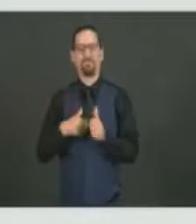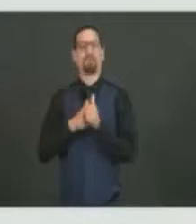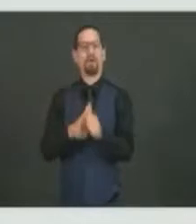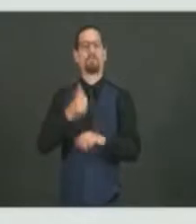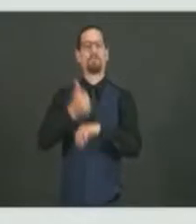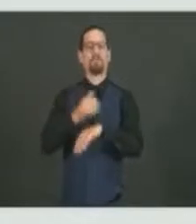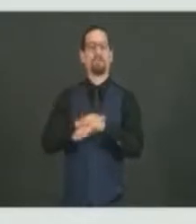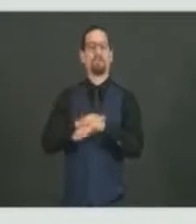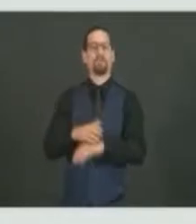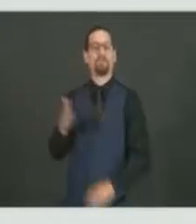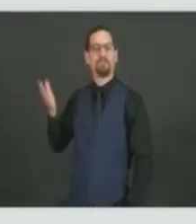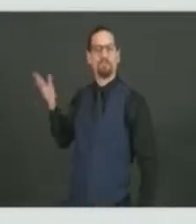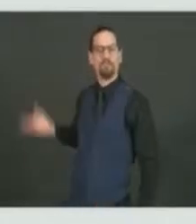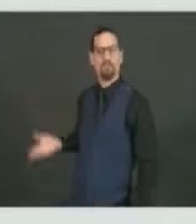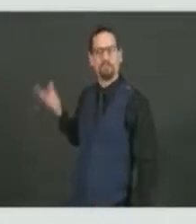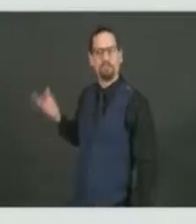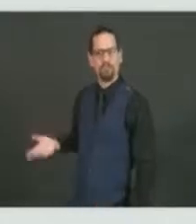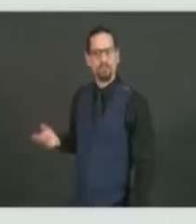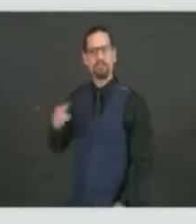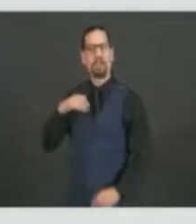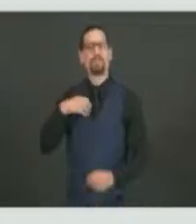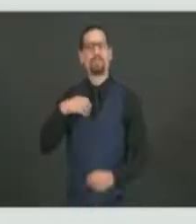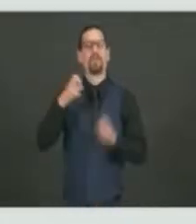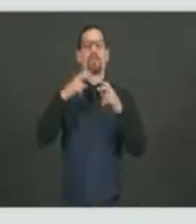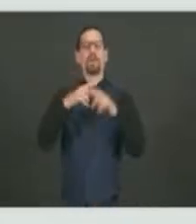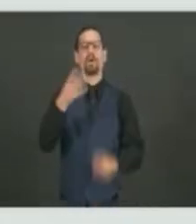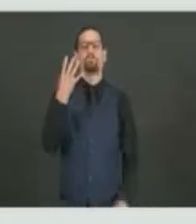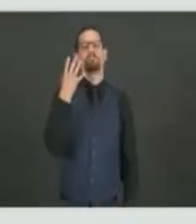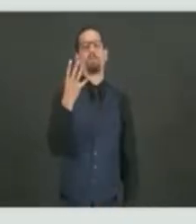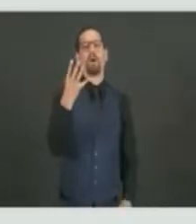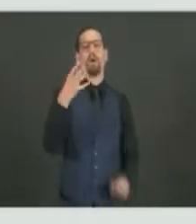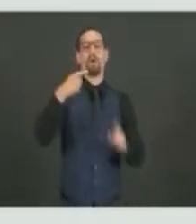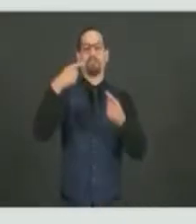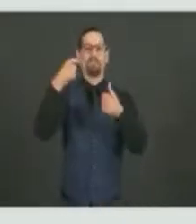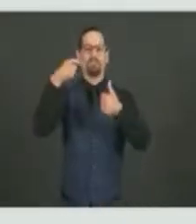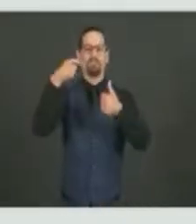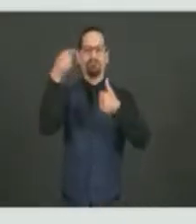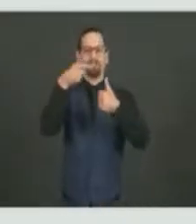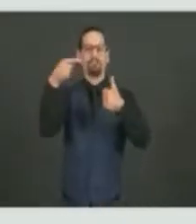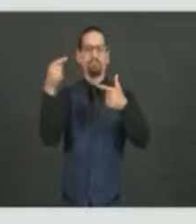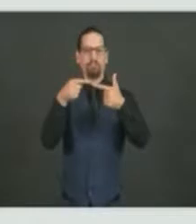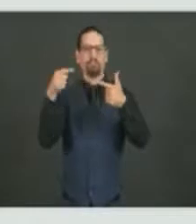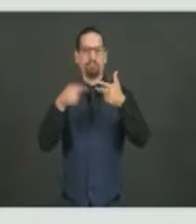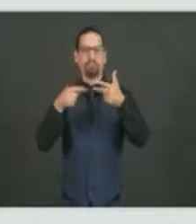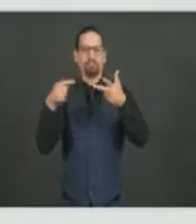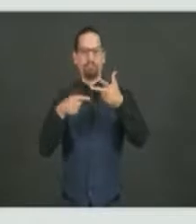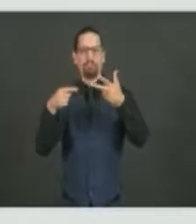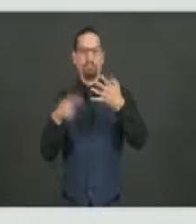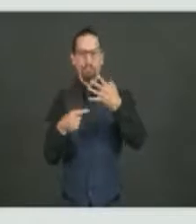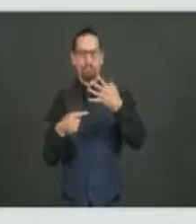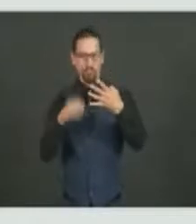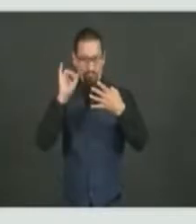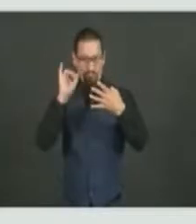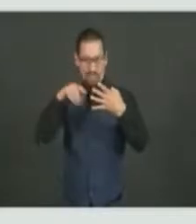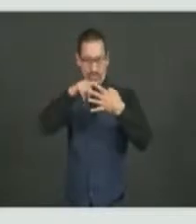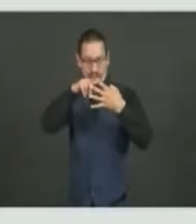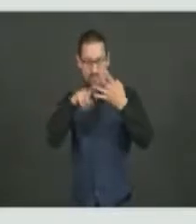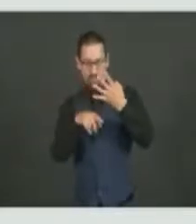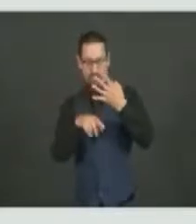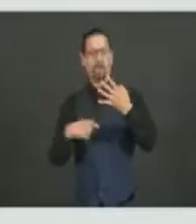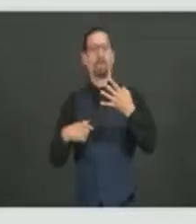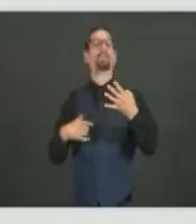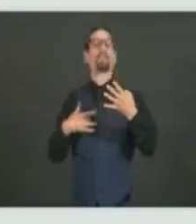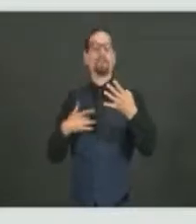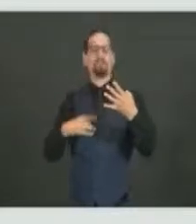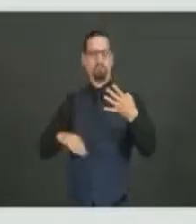we have 4 triggers. We have to get a check mark in each category before we move into another phase. Number 1, we said